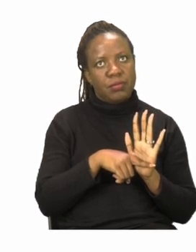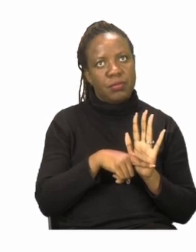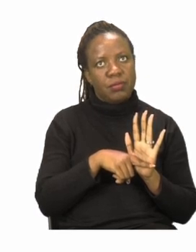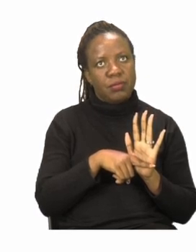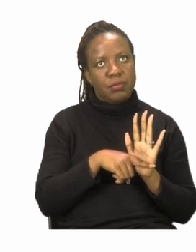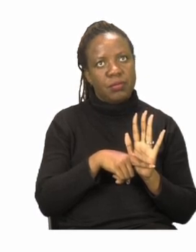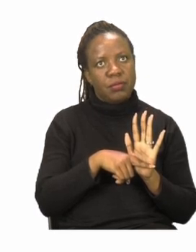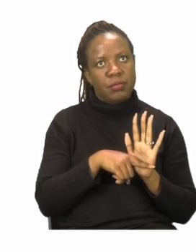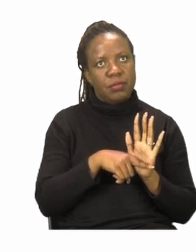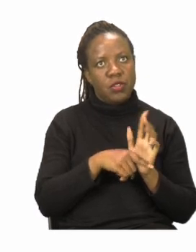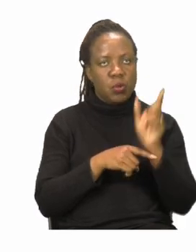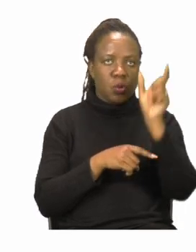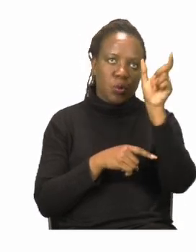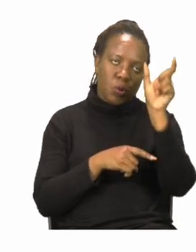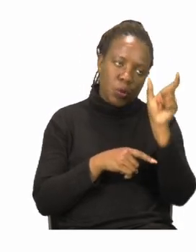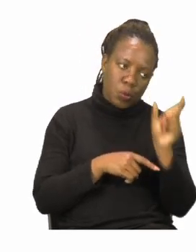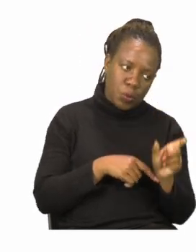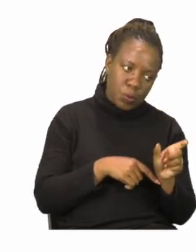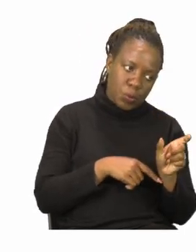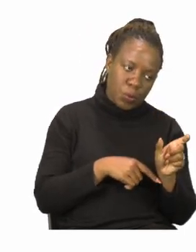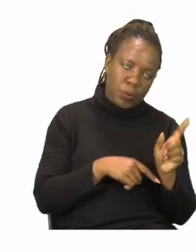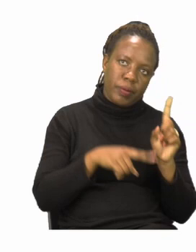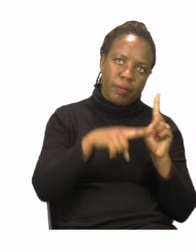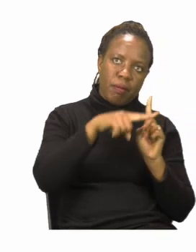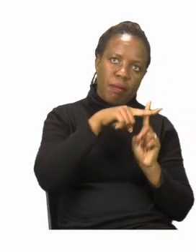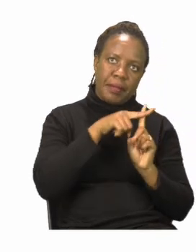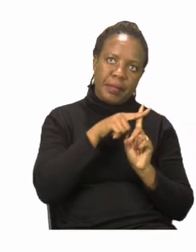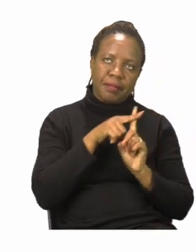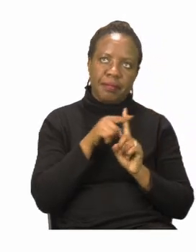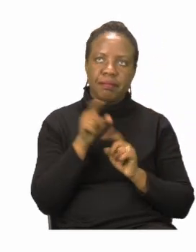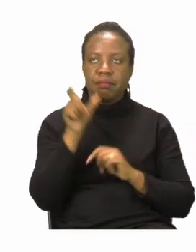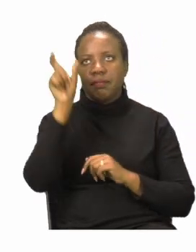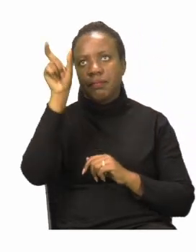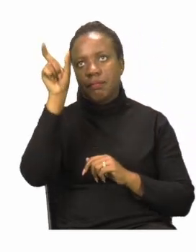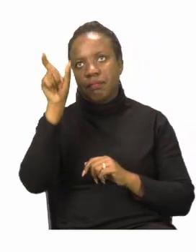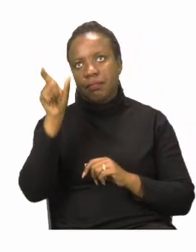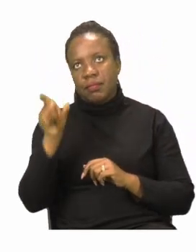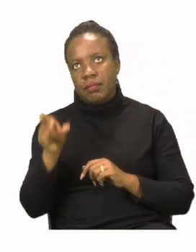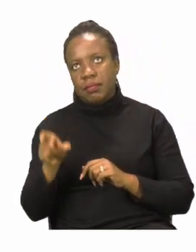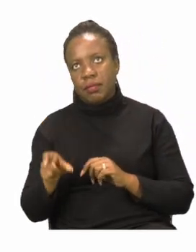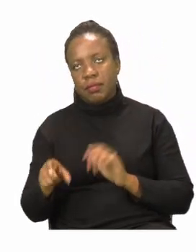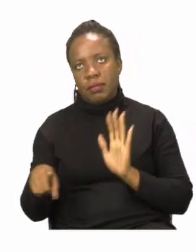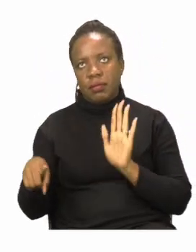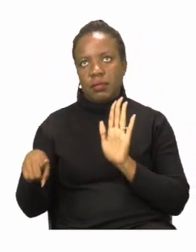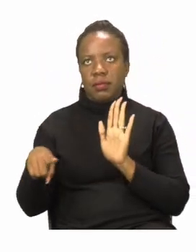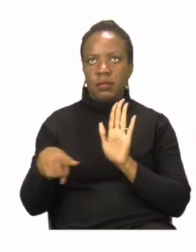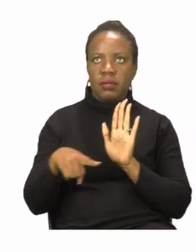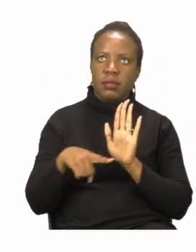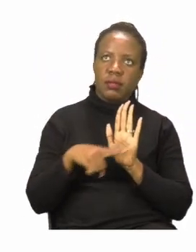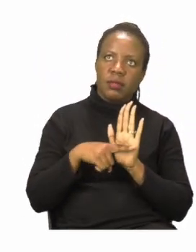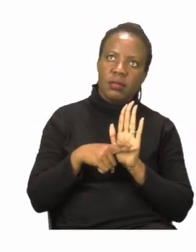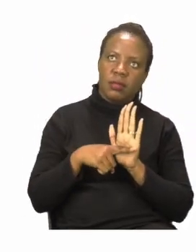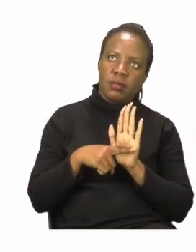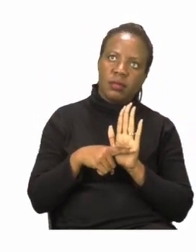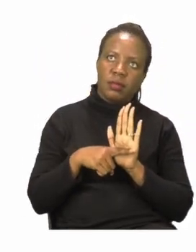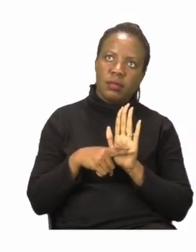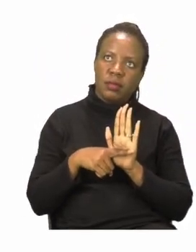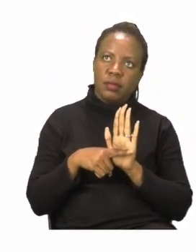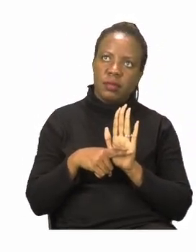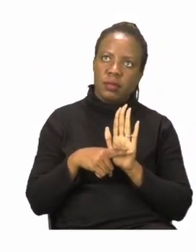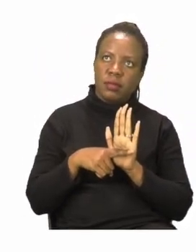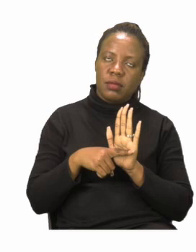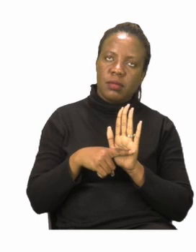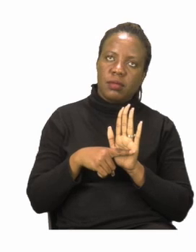page, downwards, you have all your plus sums, and on the other side of the page, you have all your